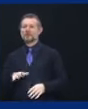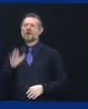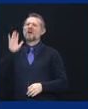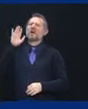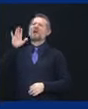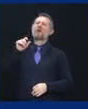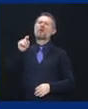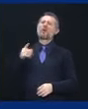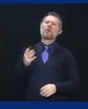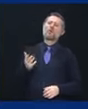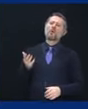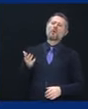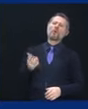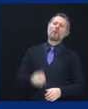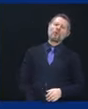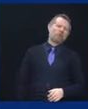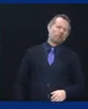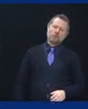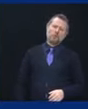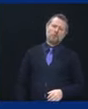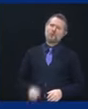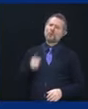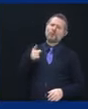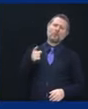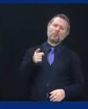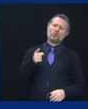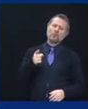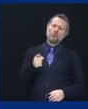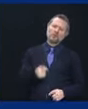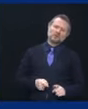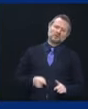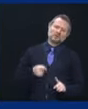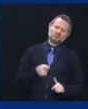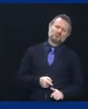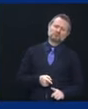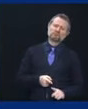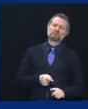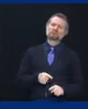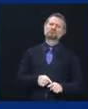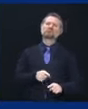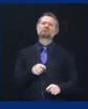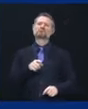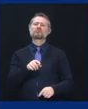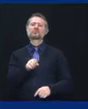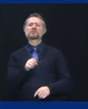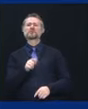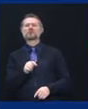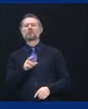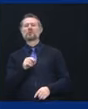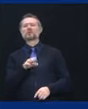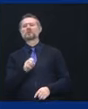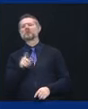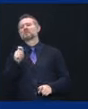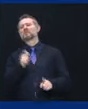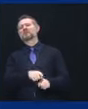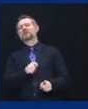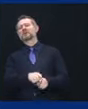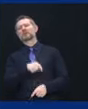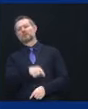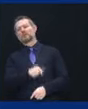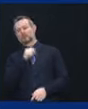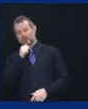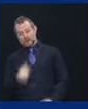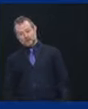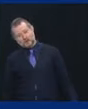you're giving out information on St. Rose in Buffalo. You're picking on them, you know. But